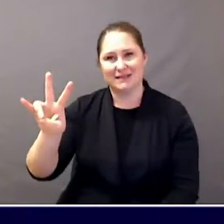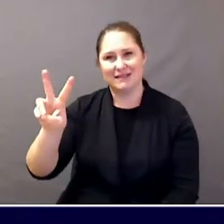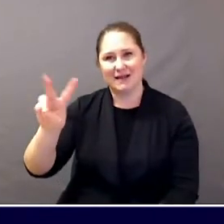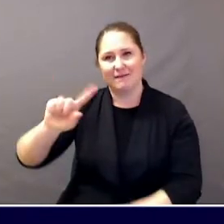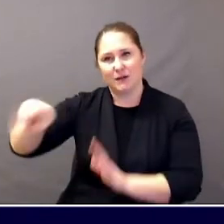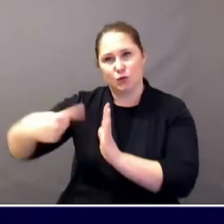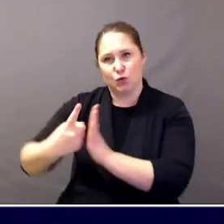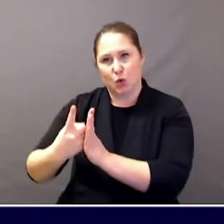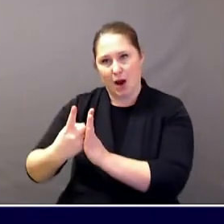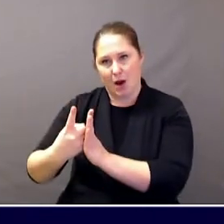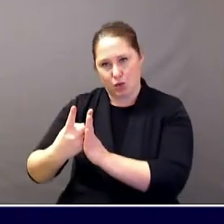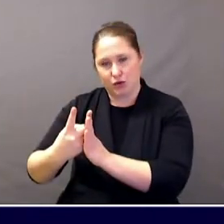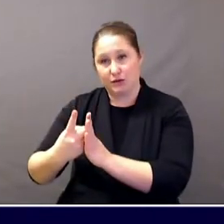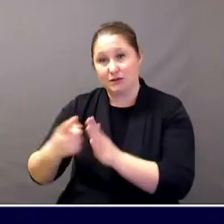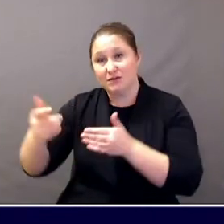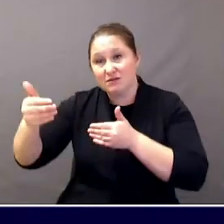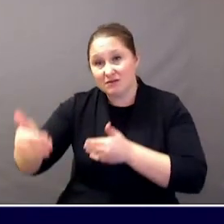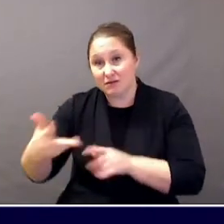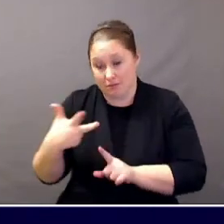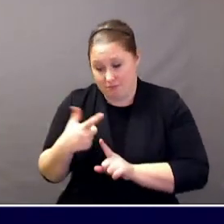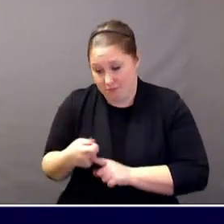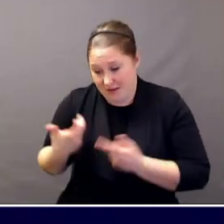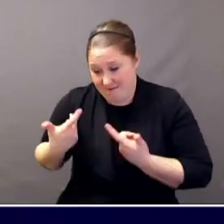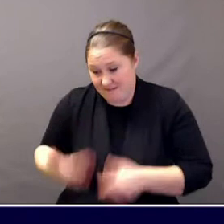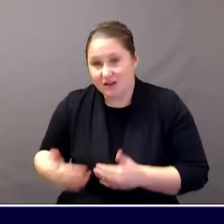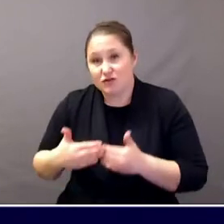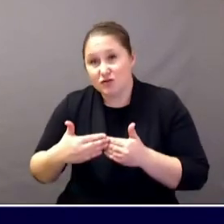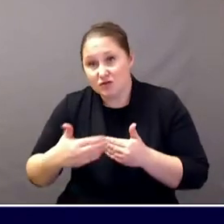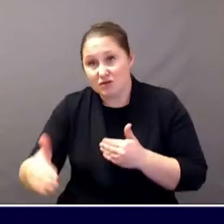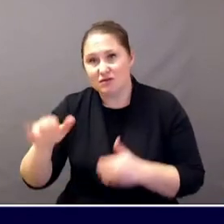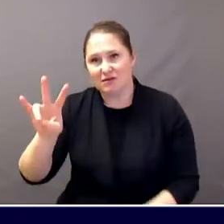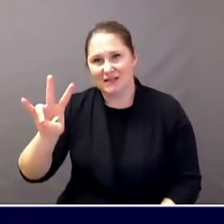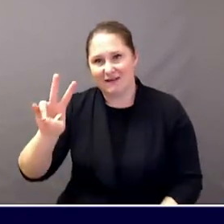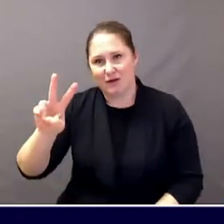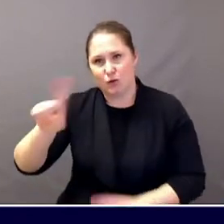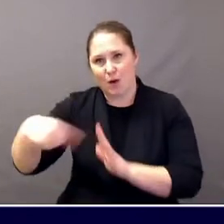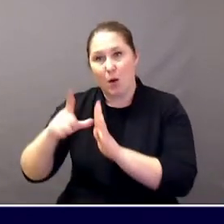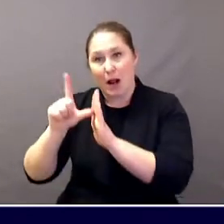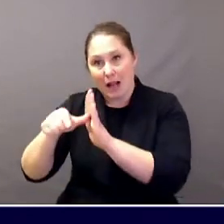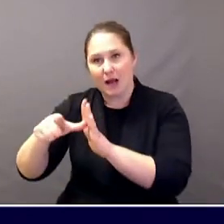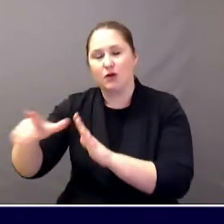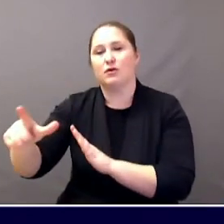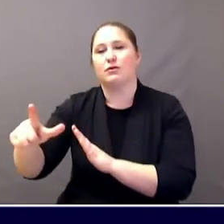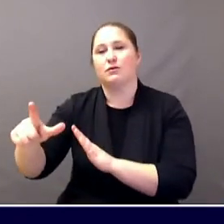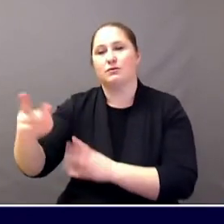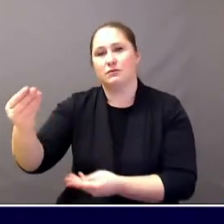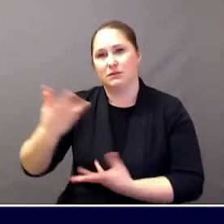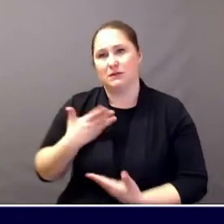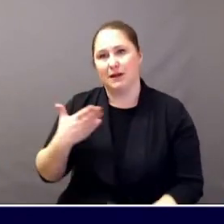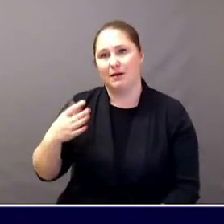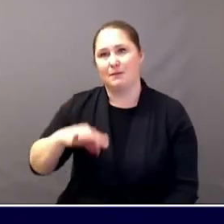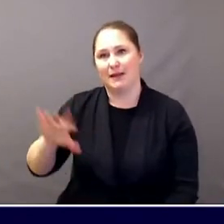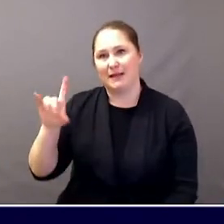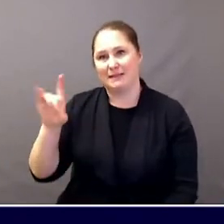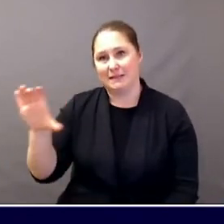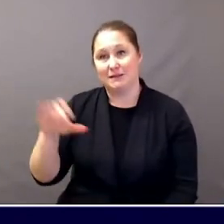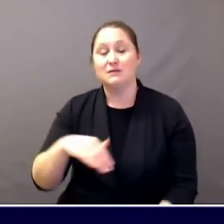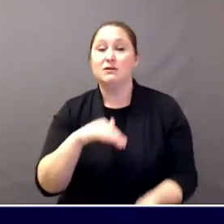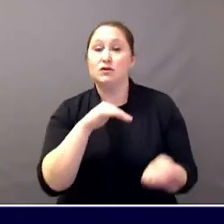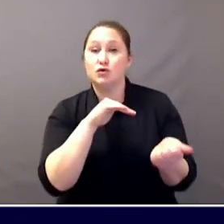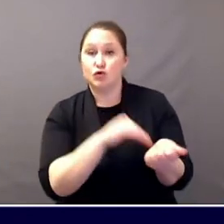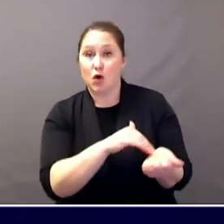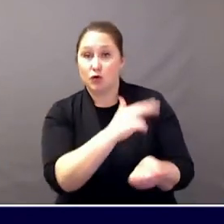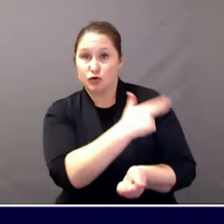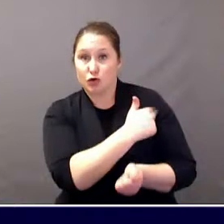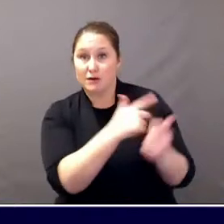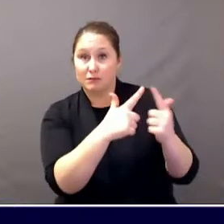progress to us, as opposed to every other provider in the state of Maine, which must do so every 24 hours. So let me